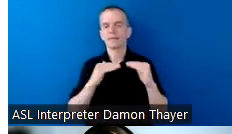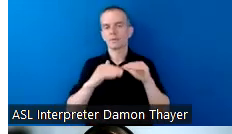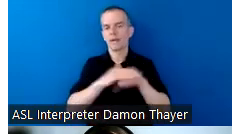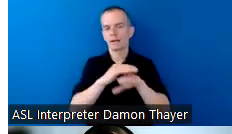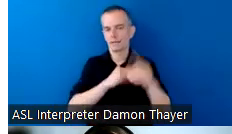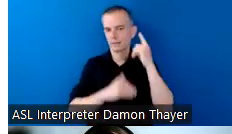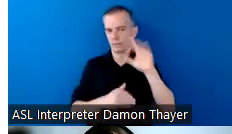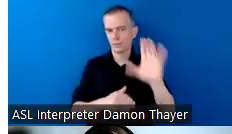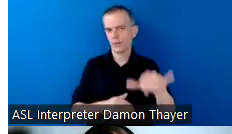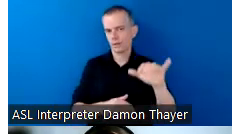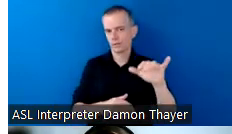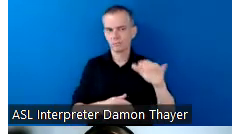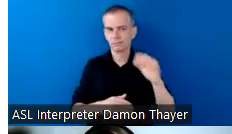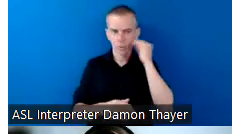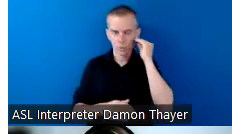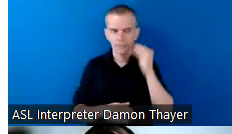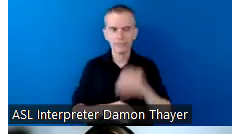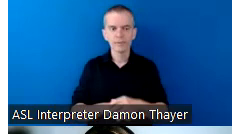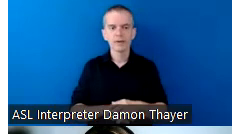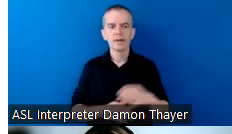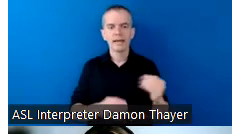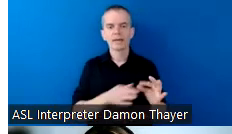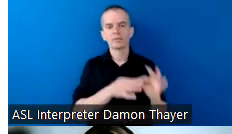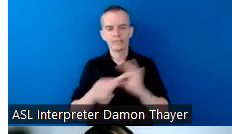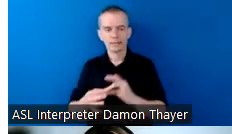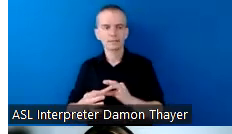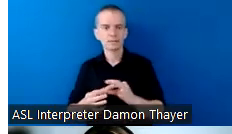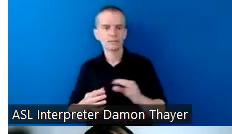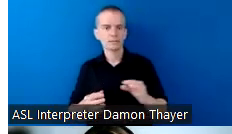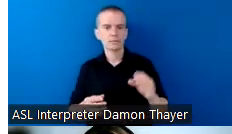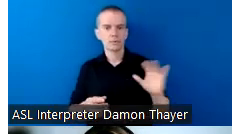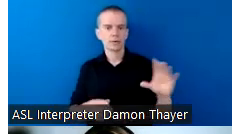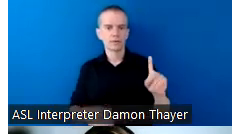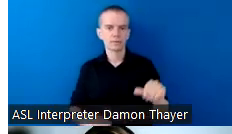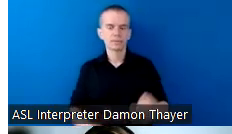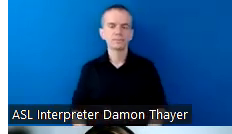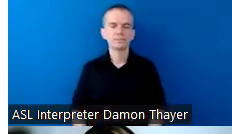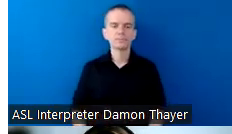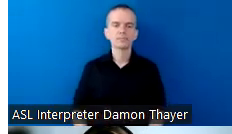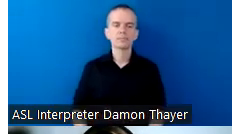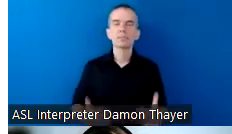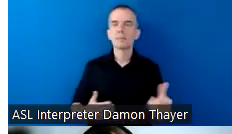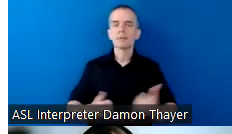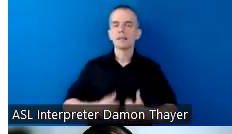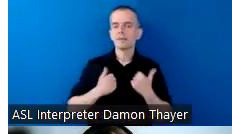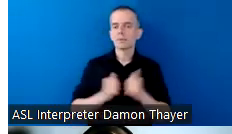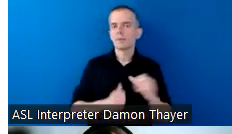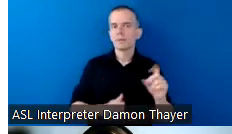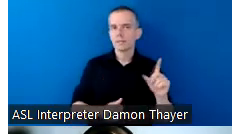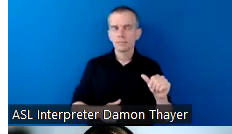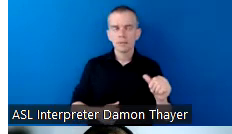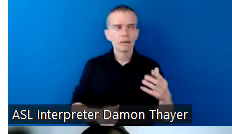accommodation or modification and the disability. So, you know, it has to be, somebody could be living with a disability and